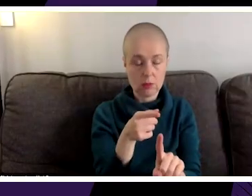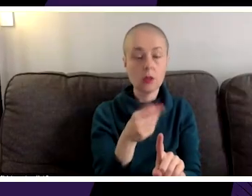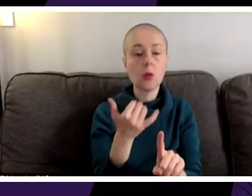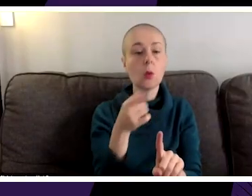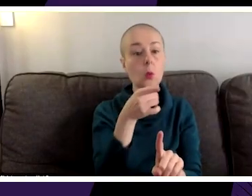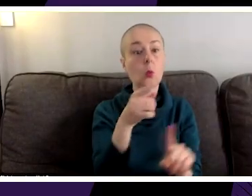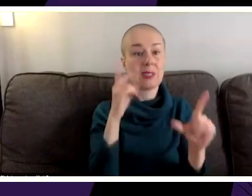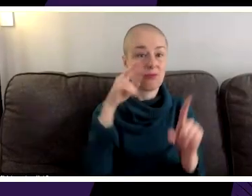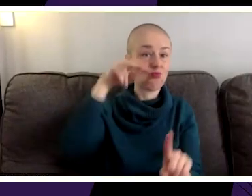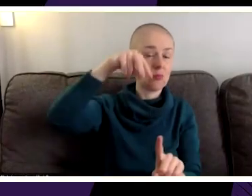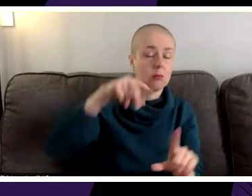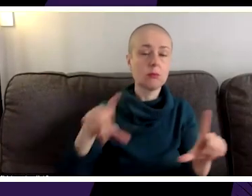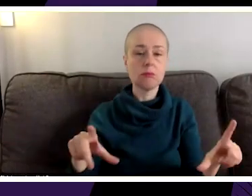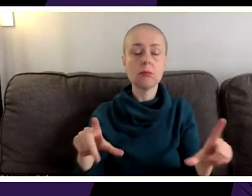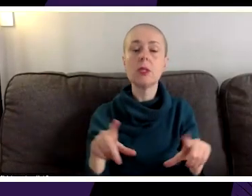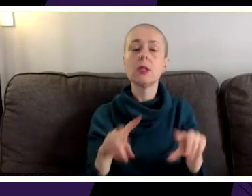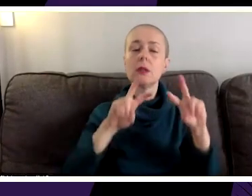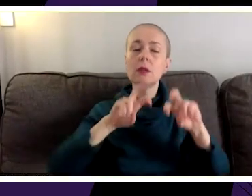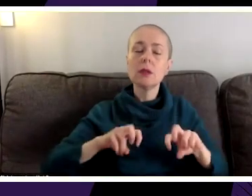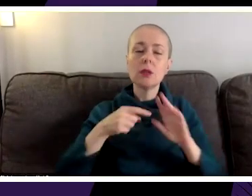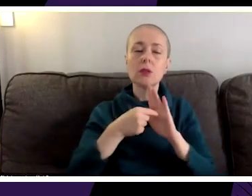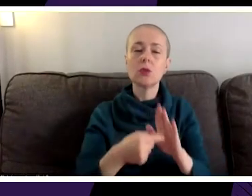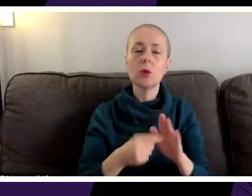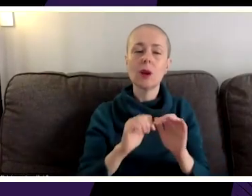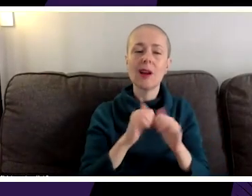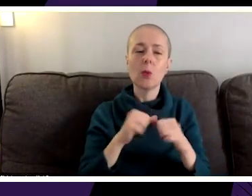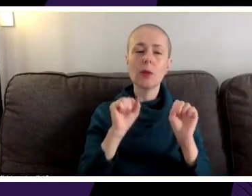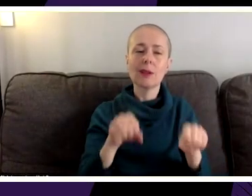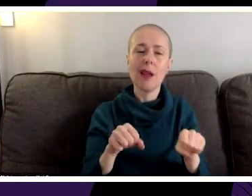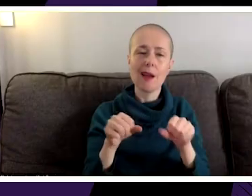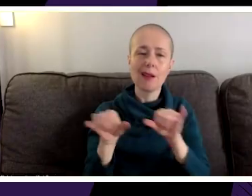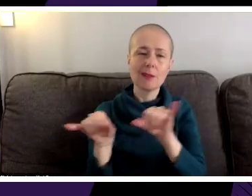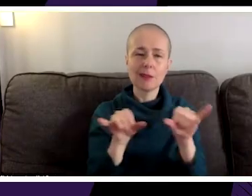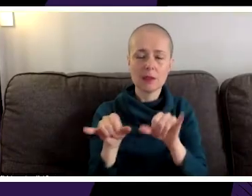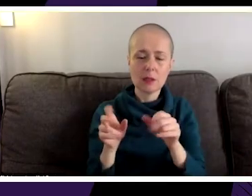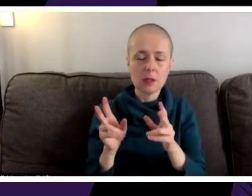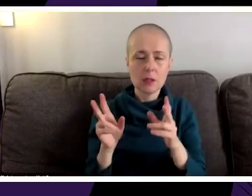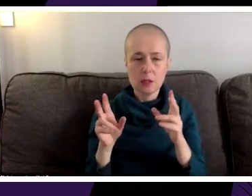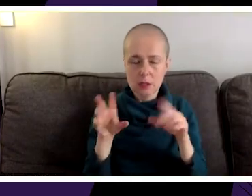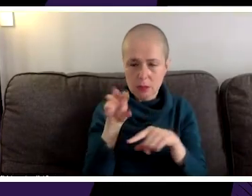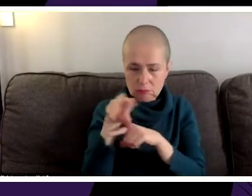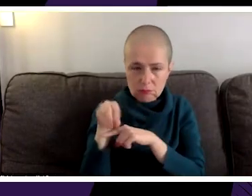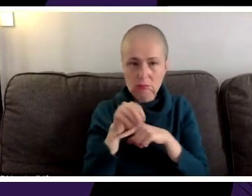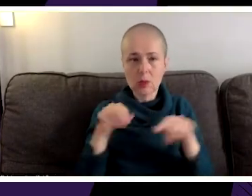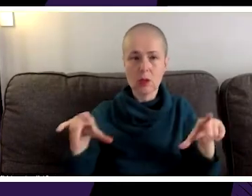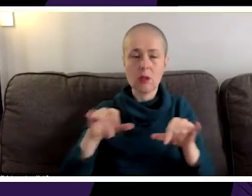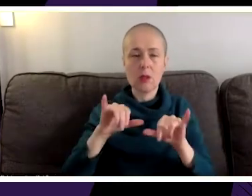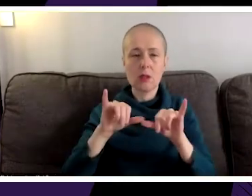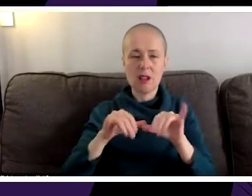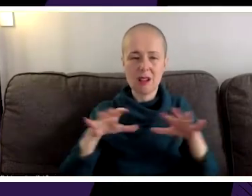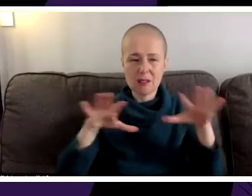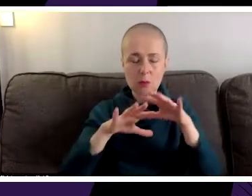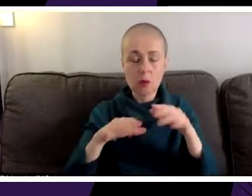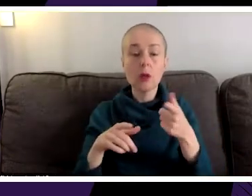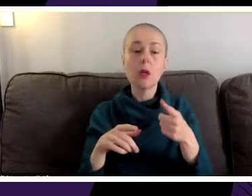at, explores new forms of cartographic representation, which seek to break the common notions of